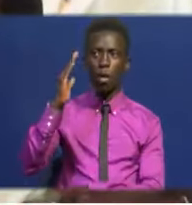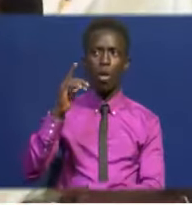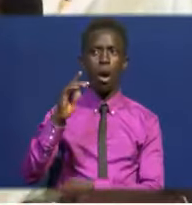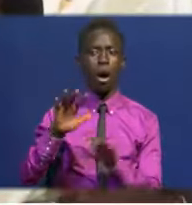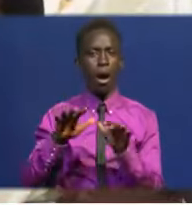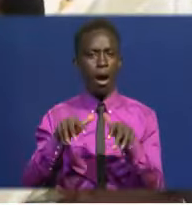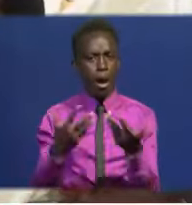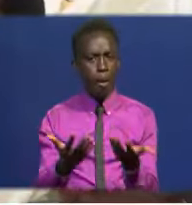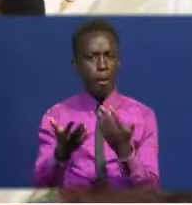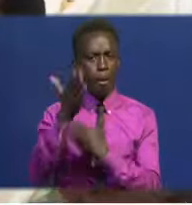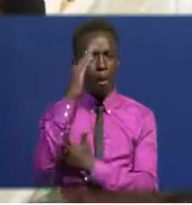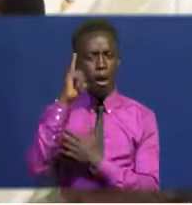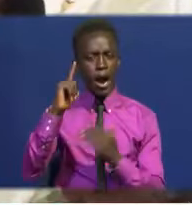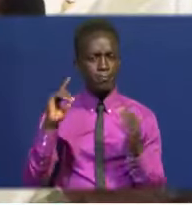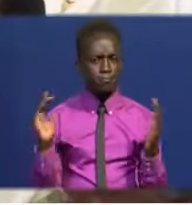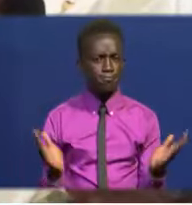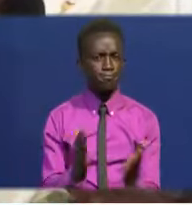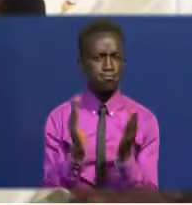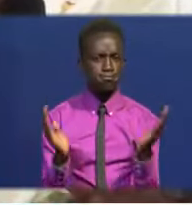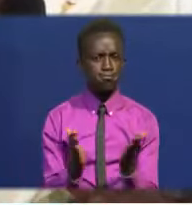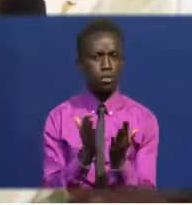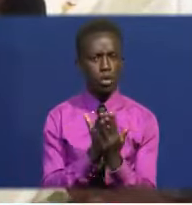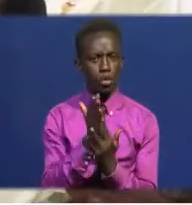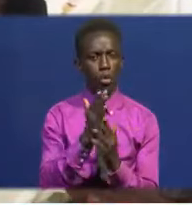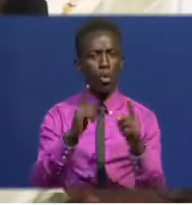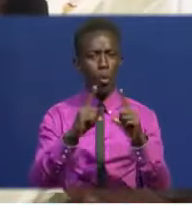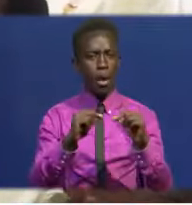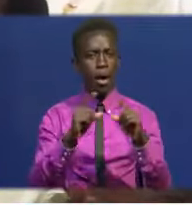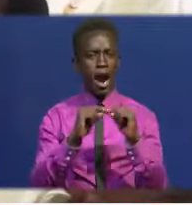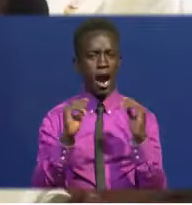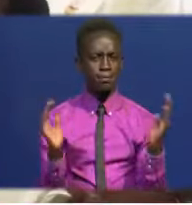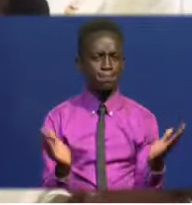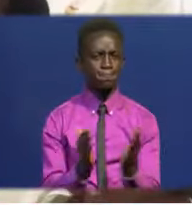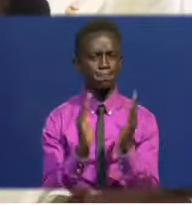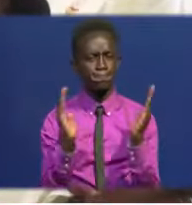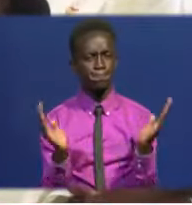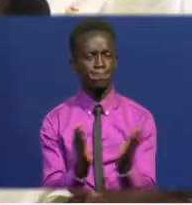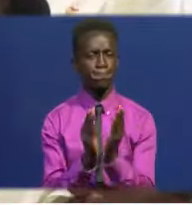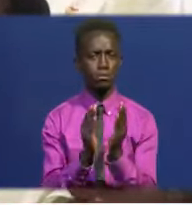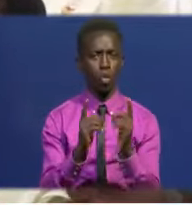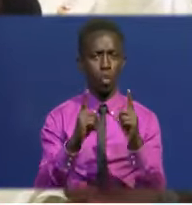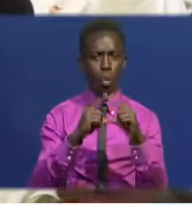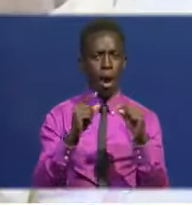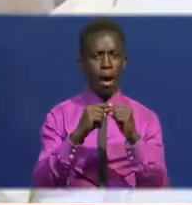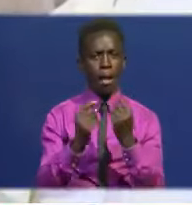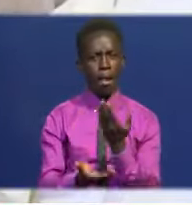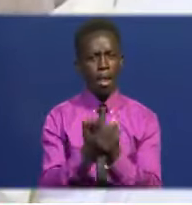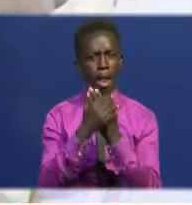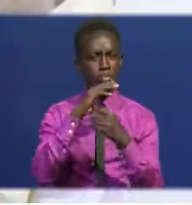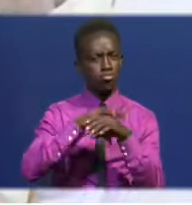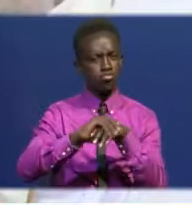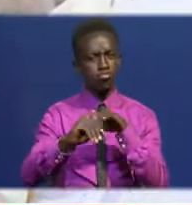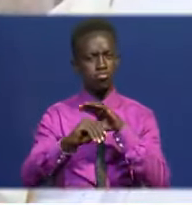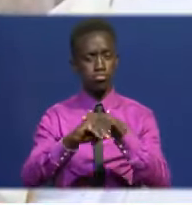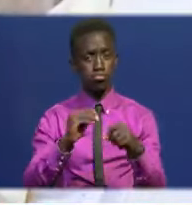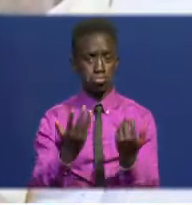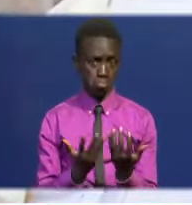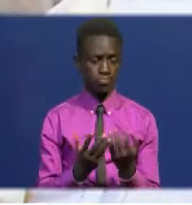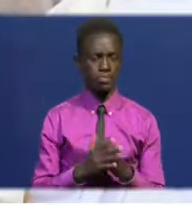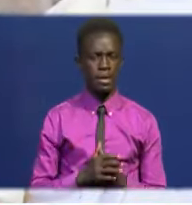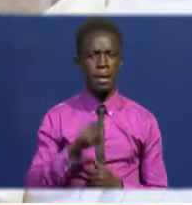by his words of encouragement and of consolation, and to understand once again